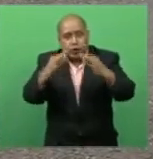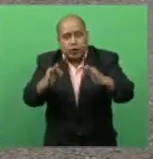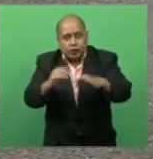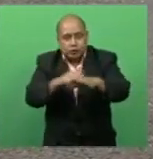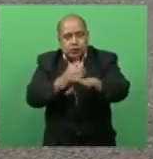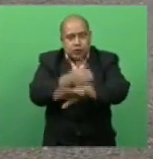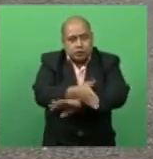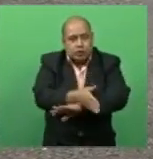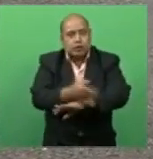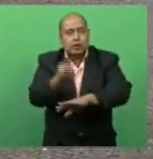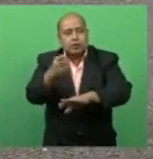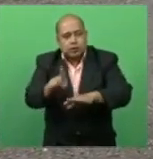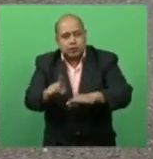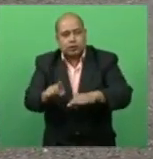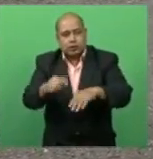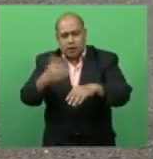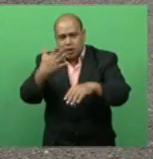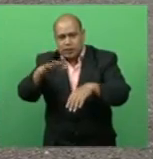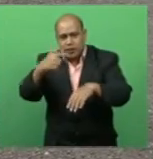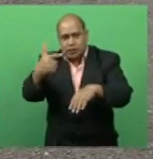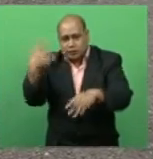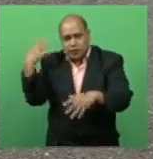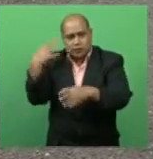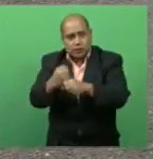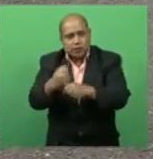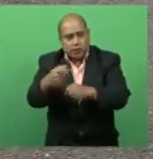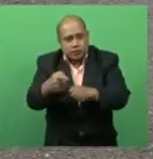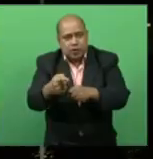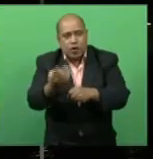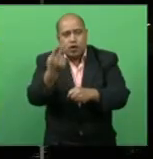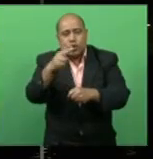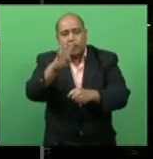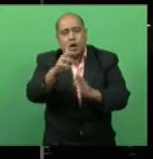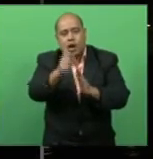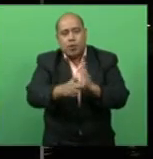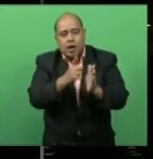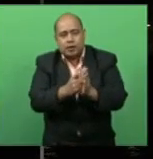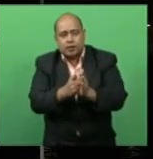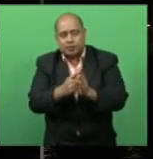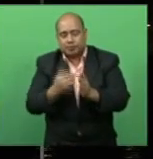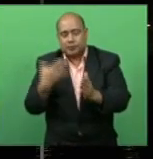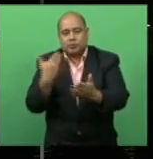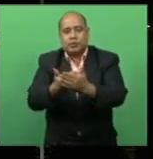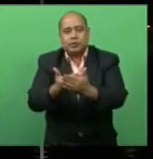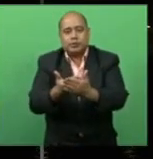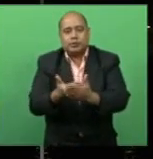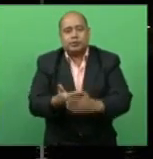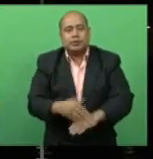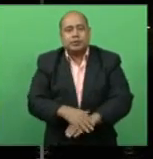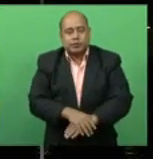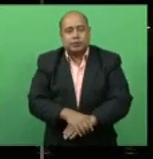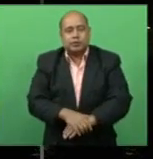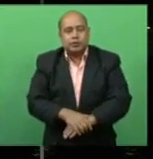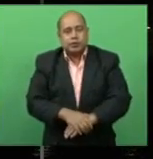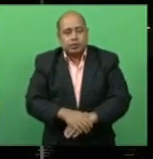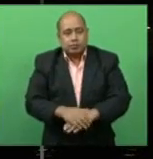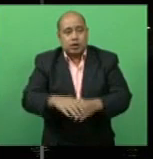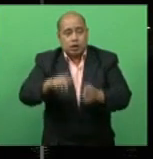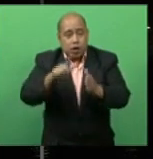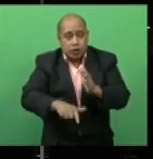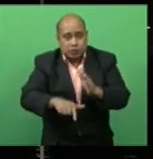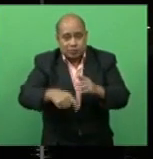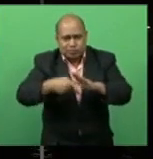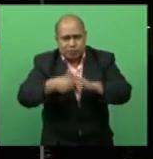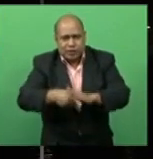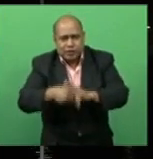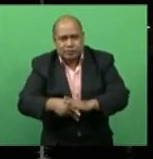57 arrests were made in the last 24 hours. The trough of low pressure, which was in force for the Fiji group,